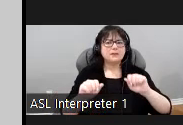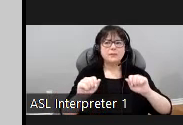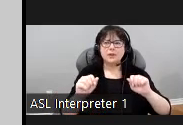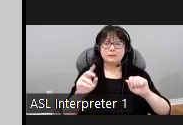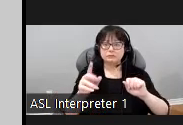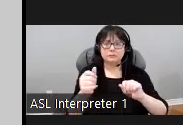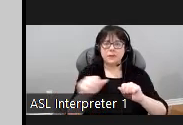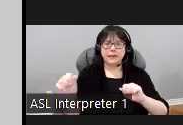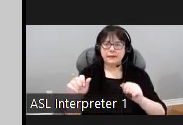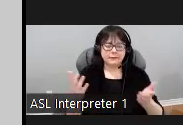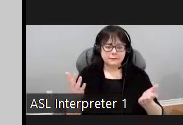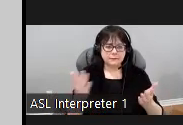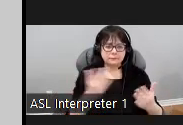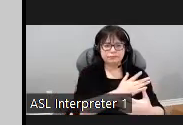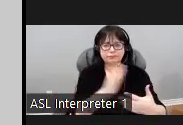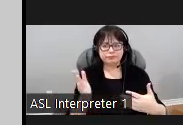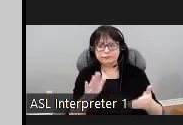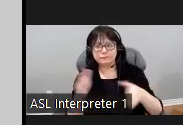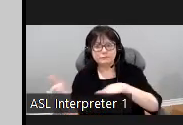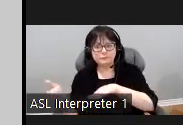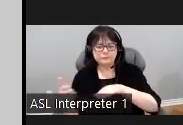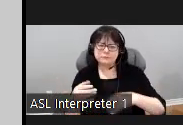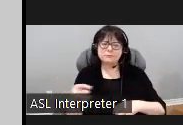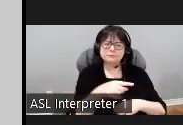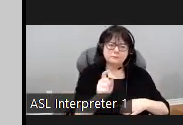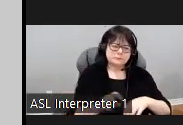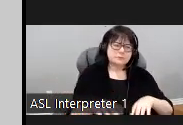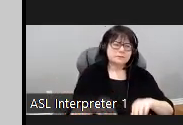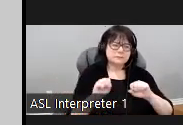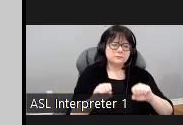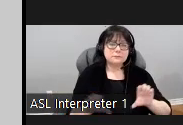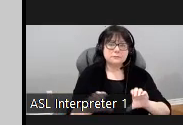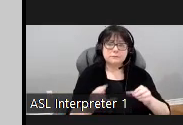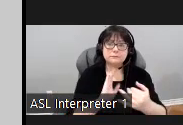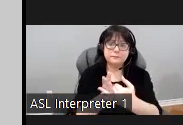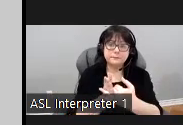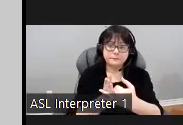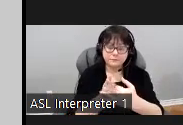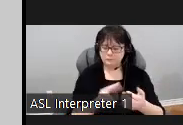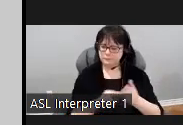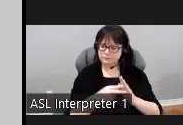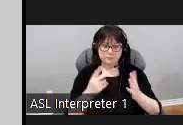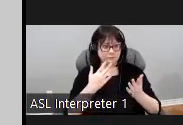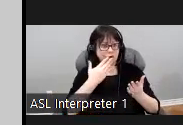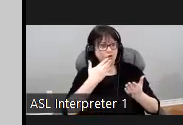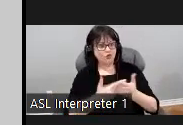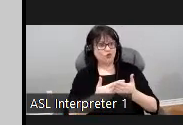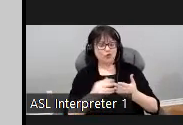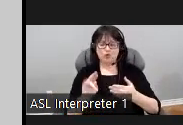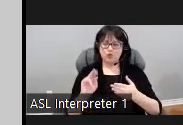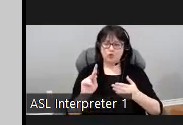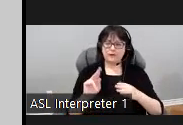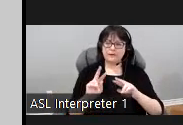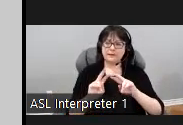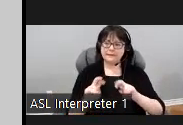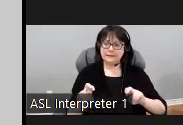In a sense, it compels you to take action. And so doing good risk assessment to understand the specific